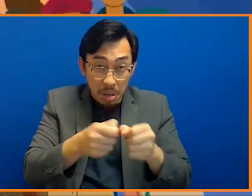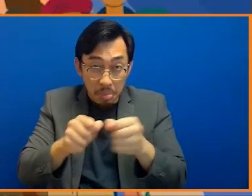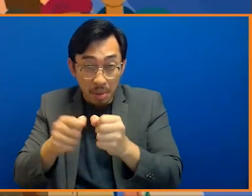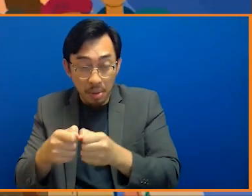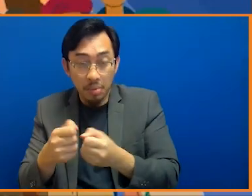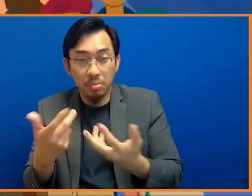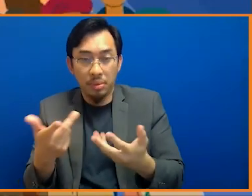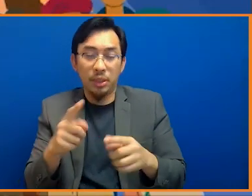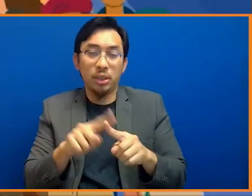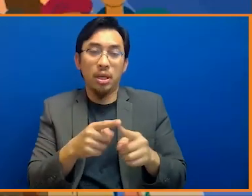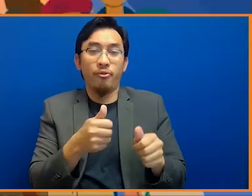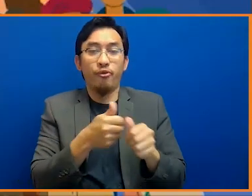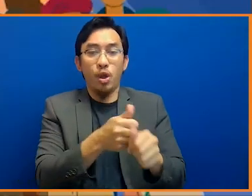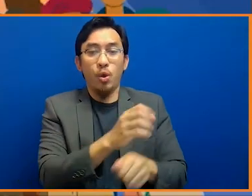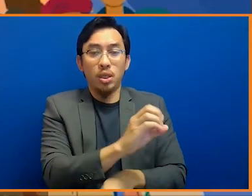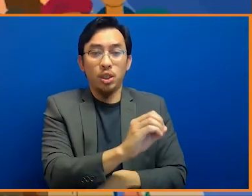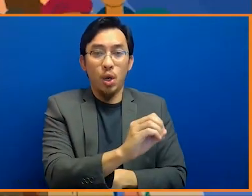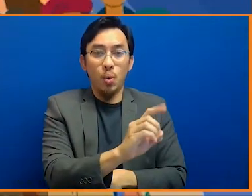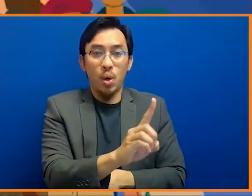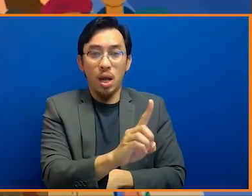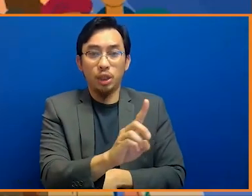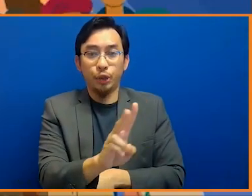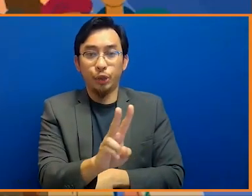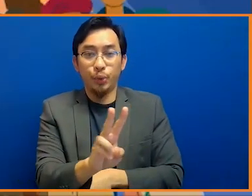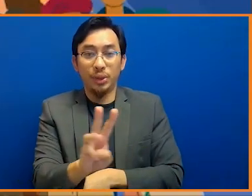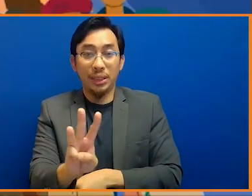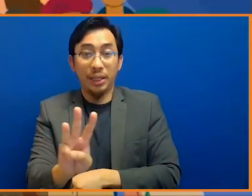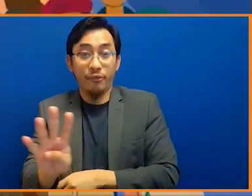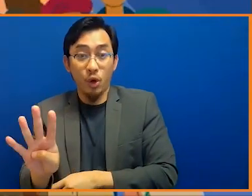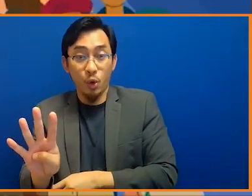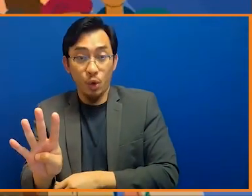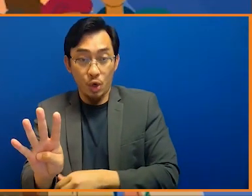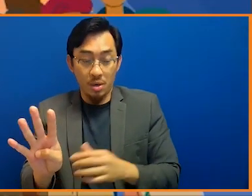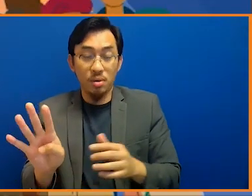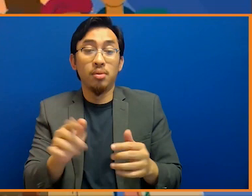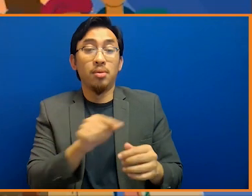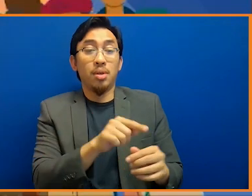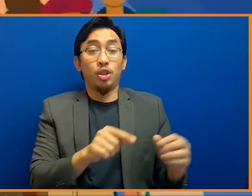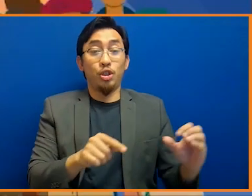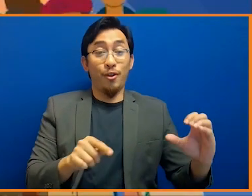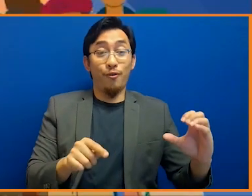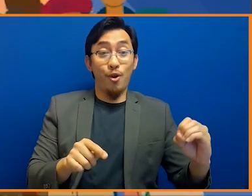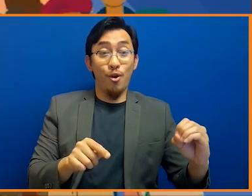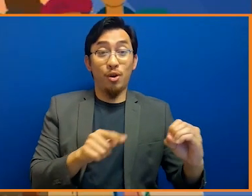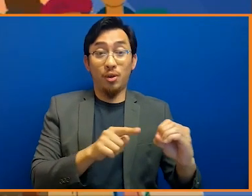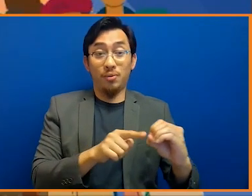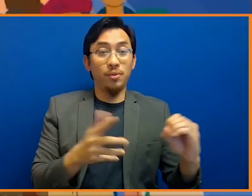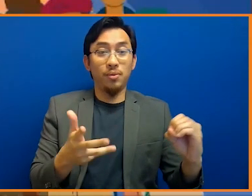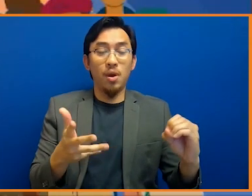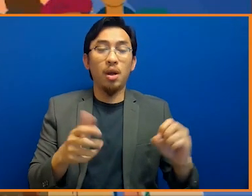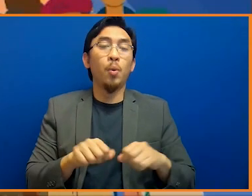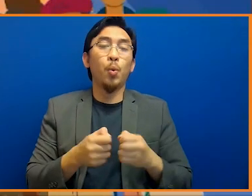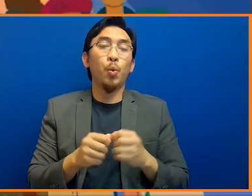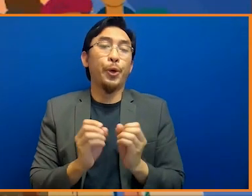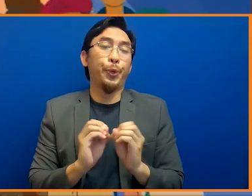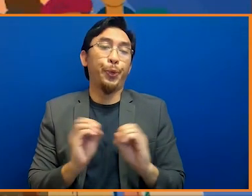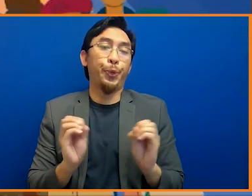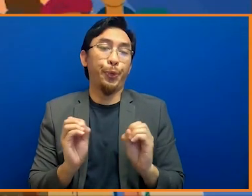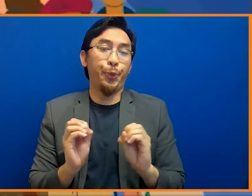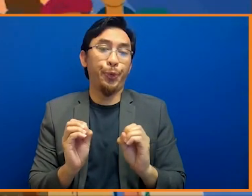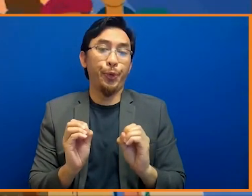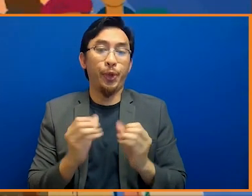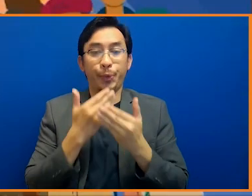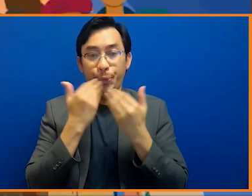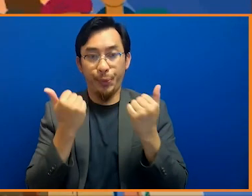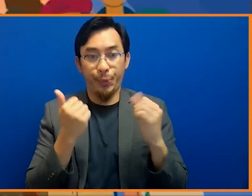it DS0, 1, 2, 3, 4. So from DS0 where no damage, only inundated, until